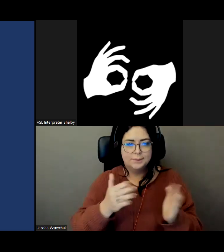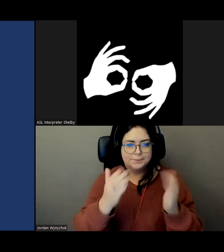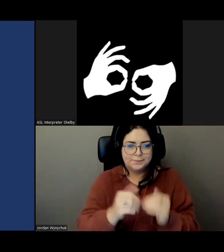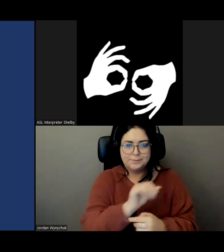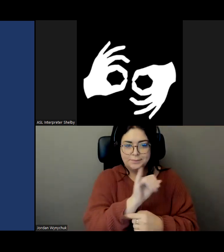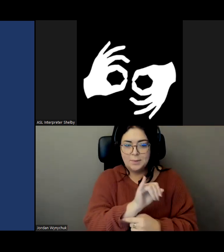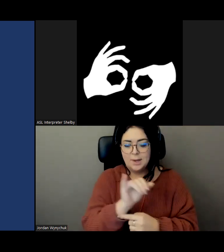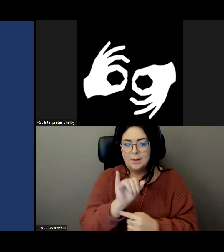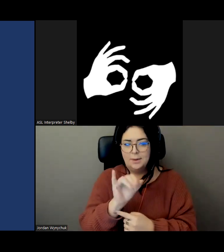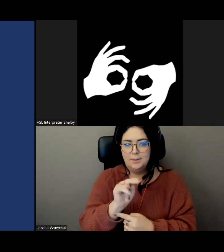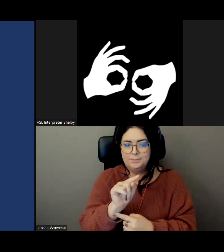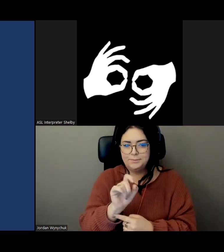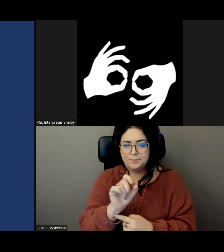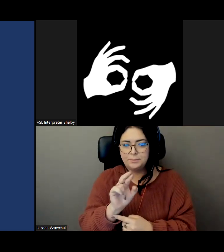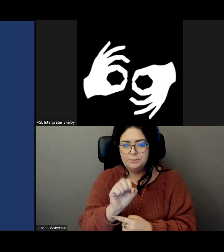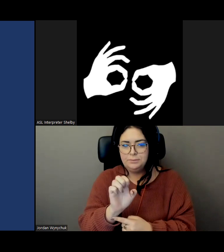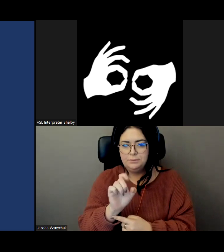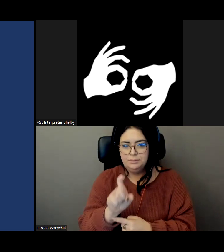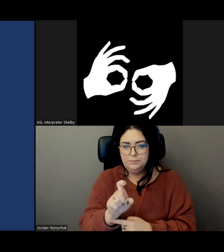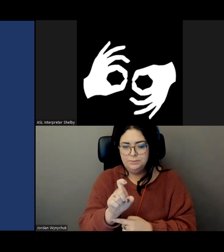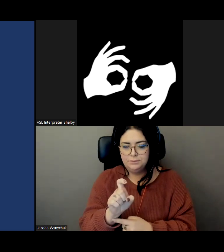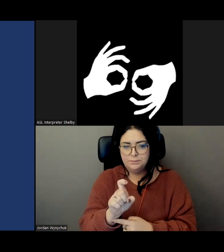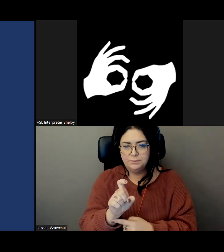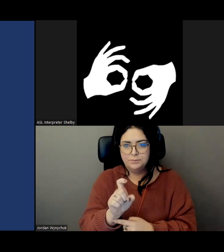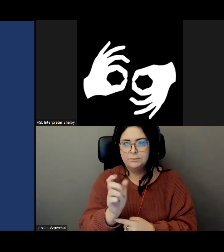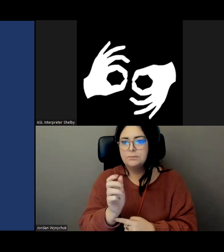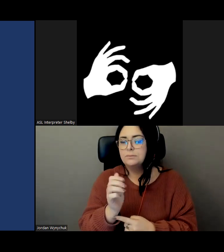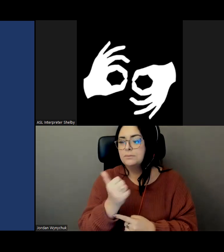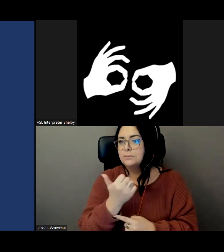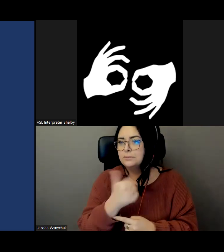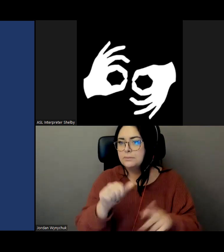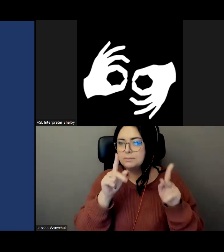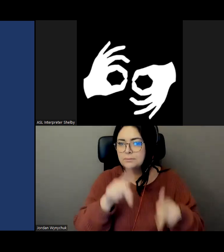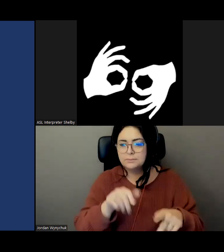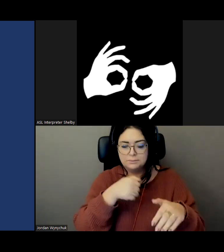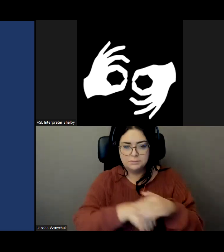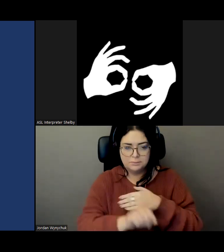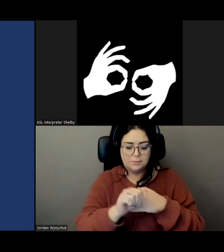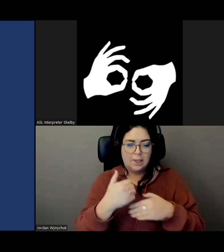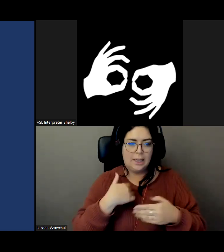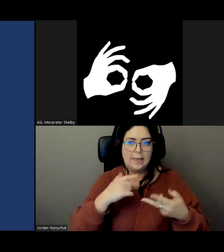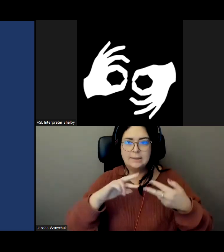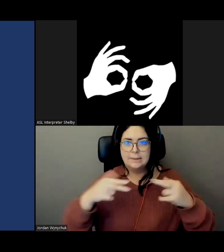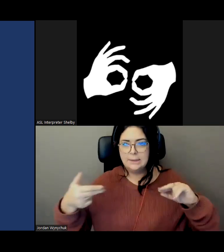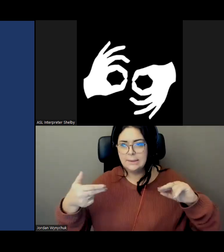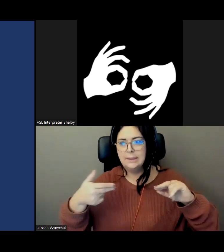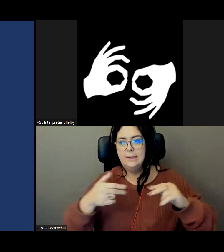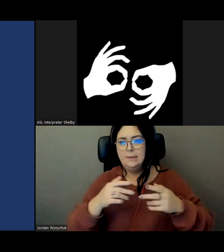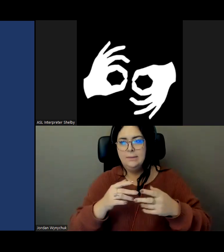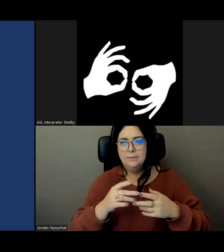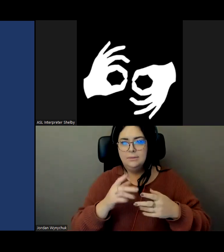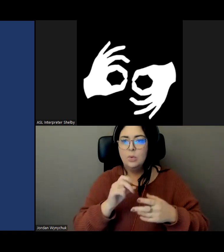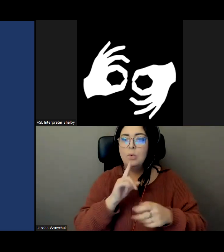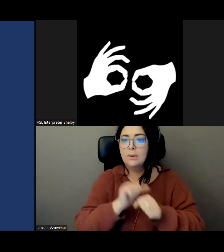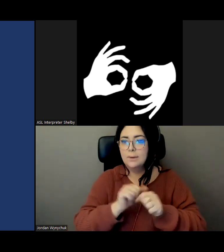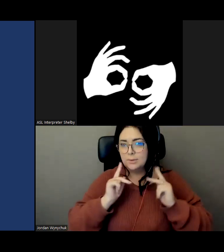is anyone that is born with hormonal, chromosomal, or like physical traits